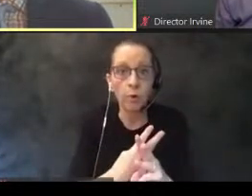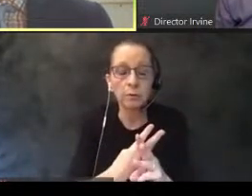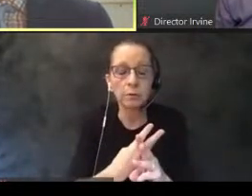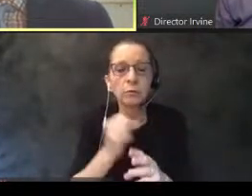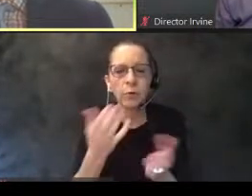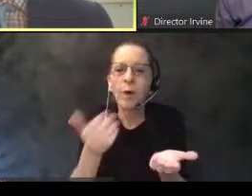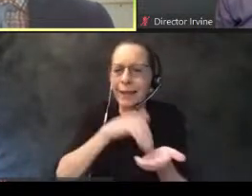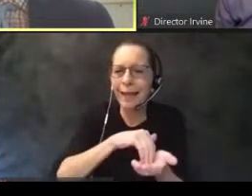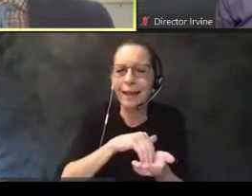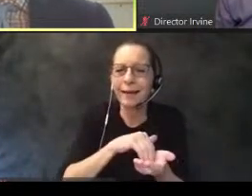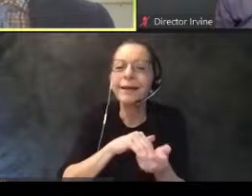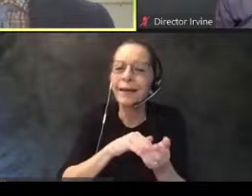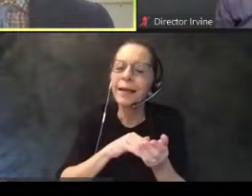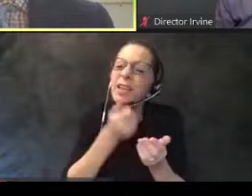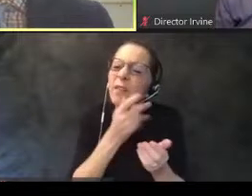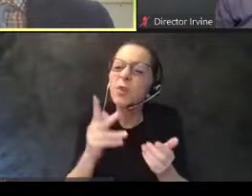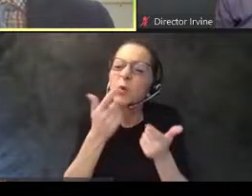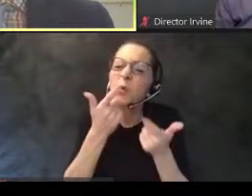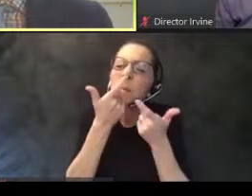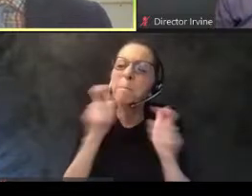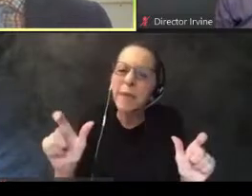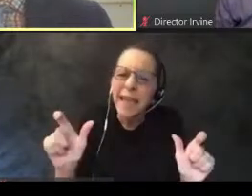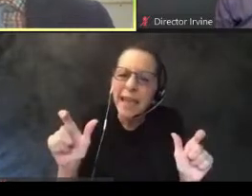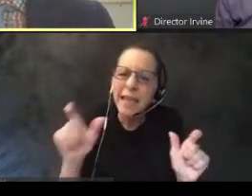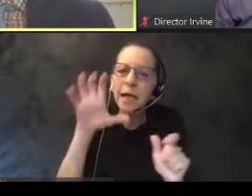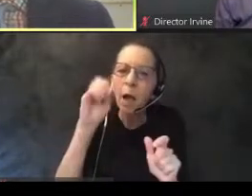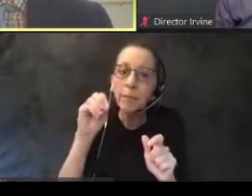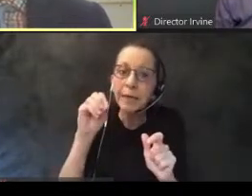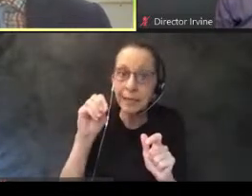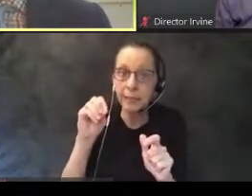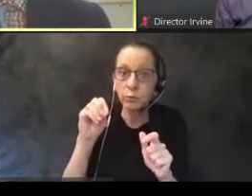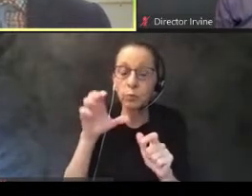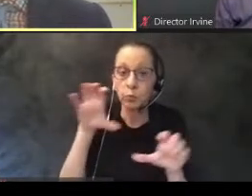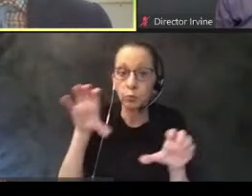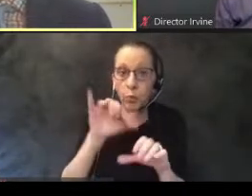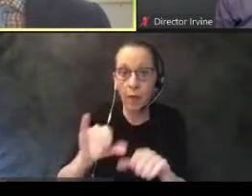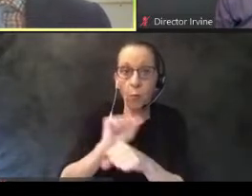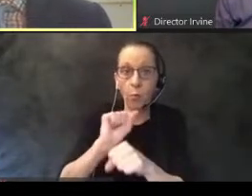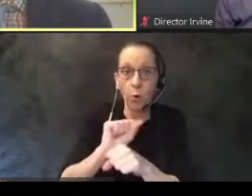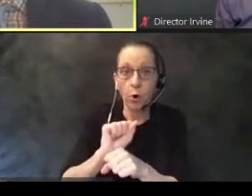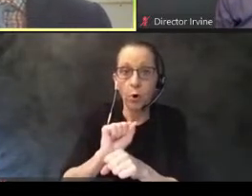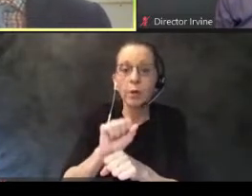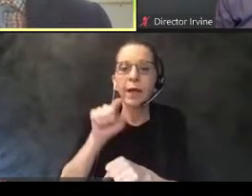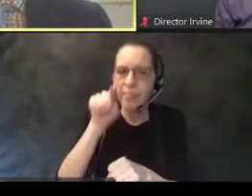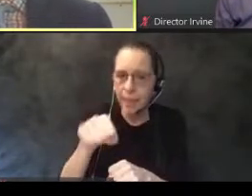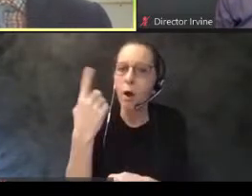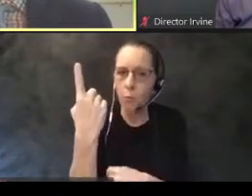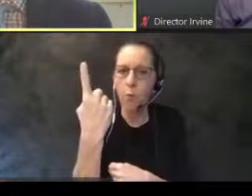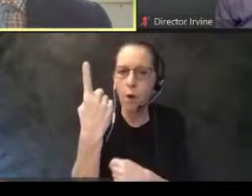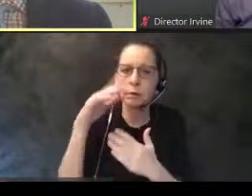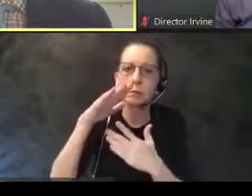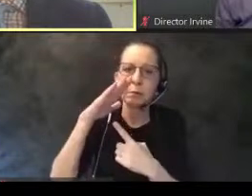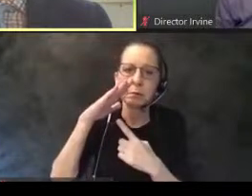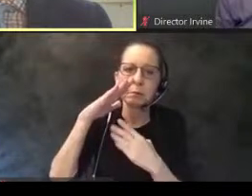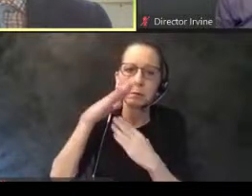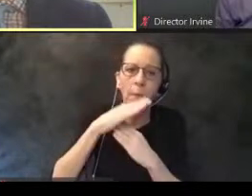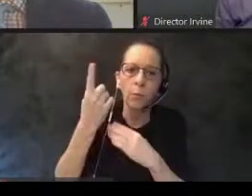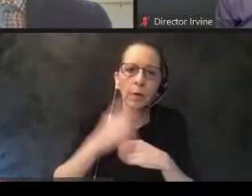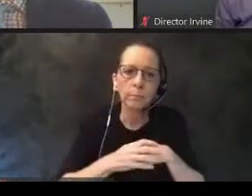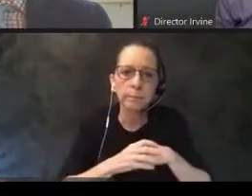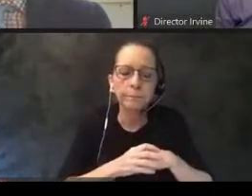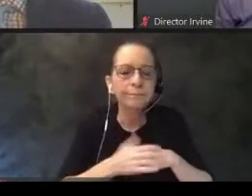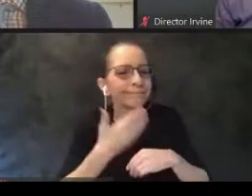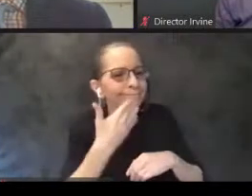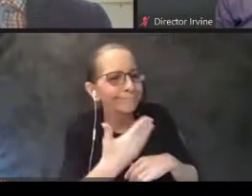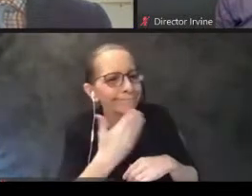again, there's a few big players in this space, and they are definitely one of those. Okay, thank